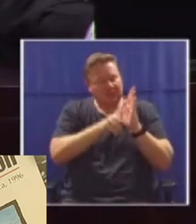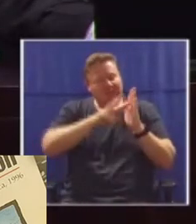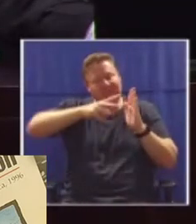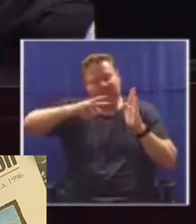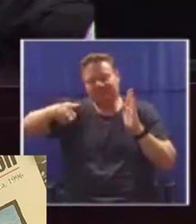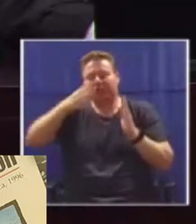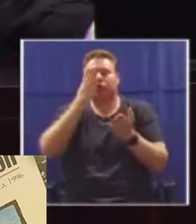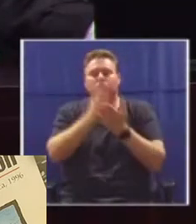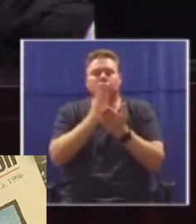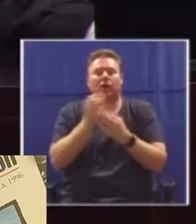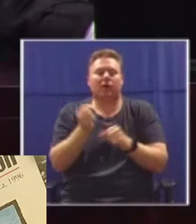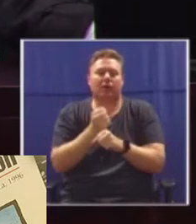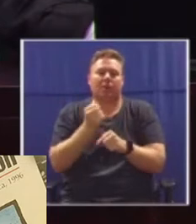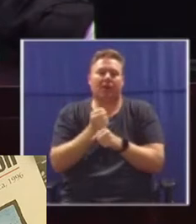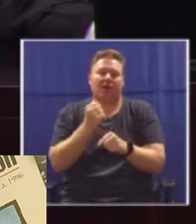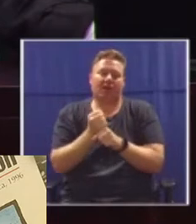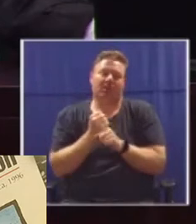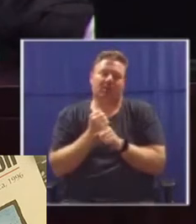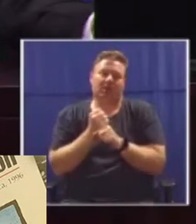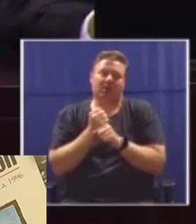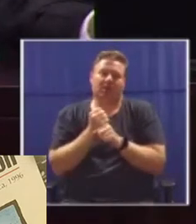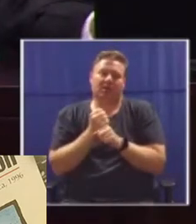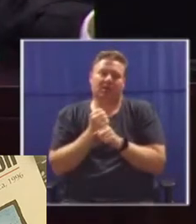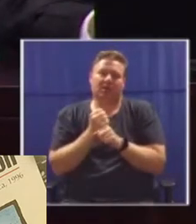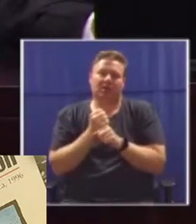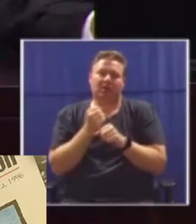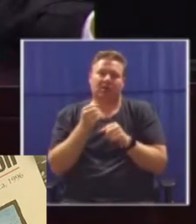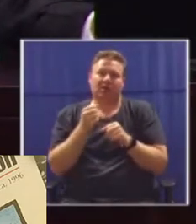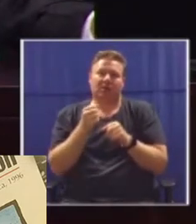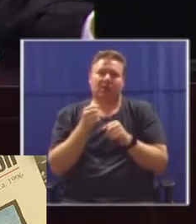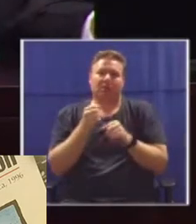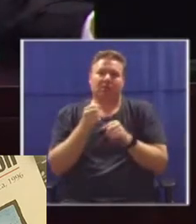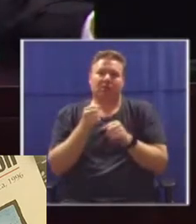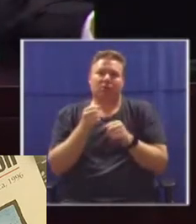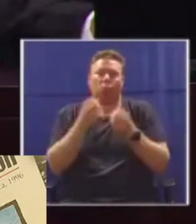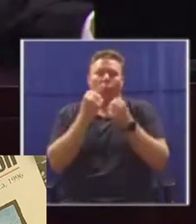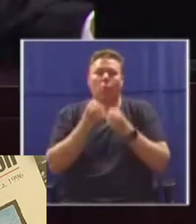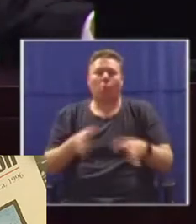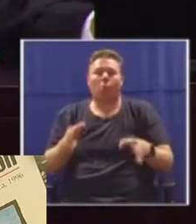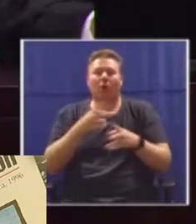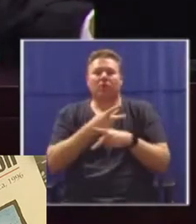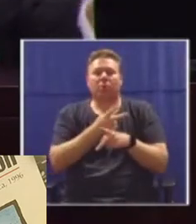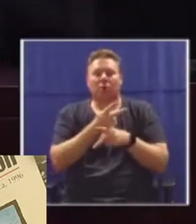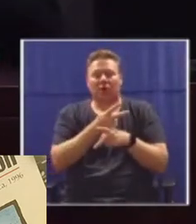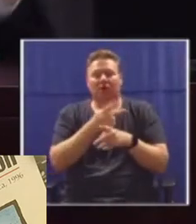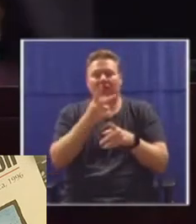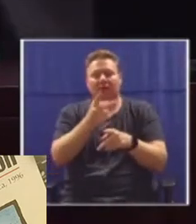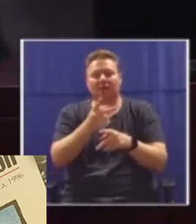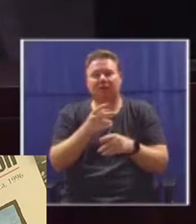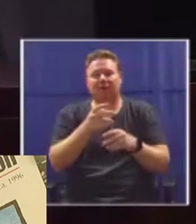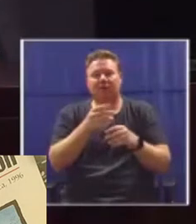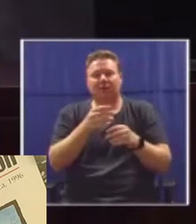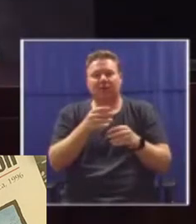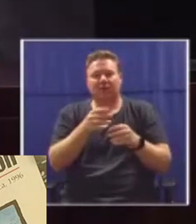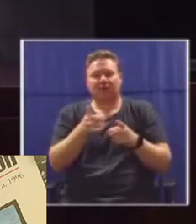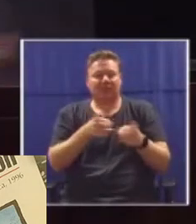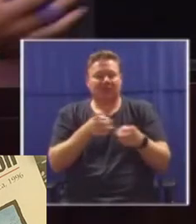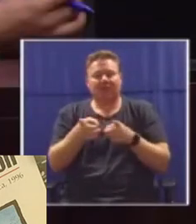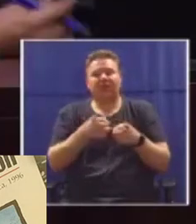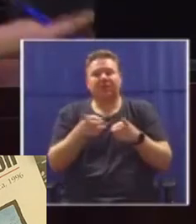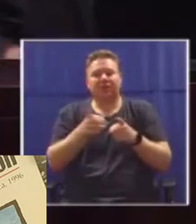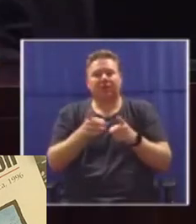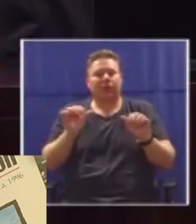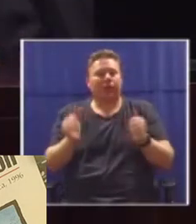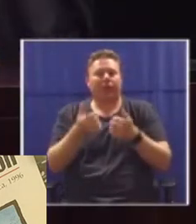plans as regulated by Annexure 4 of the marine pollution. Honorable Chairperson, in closing, the DA further supports the